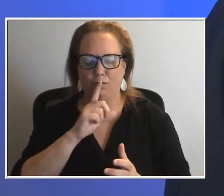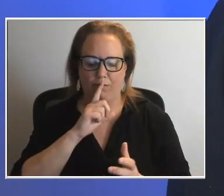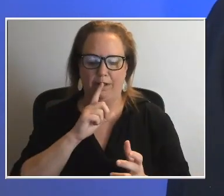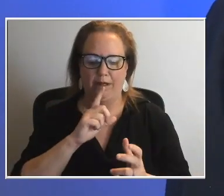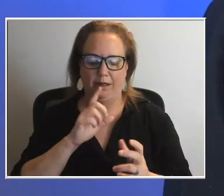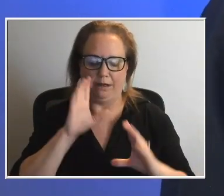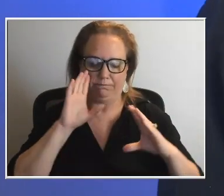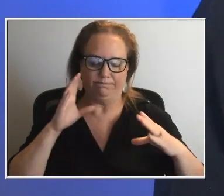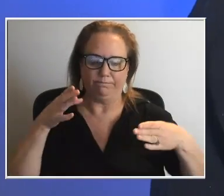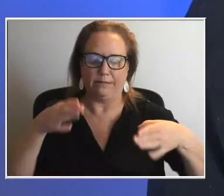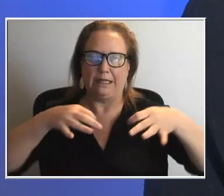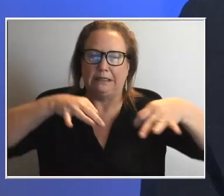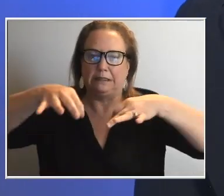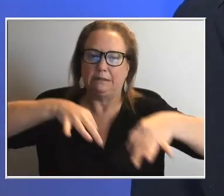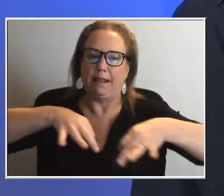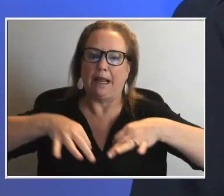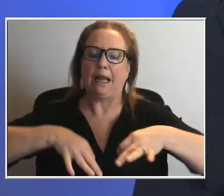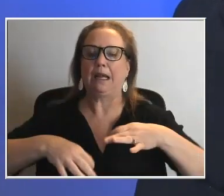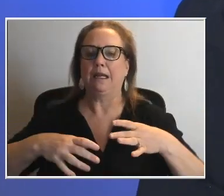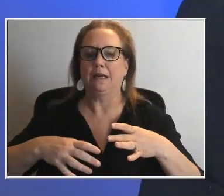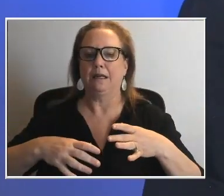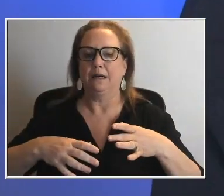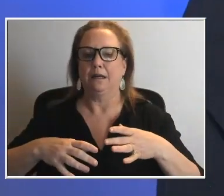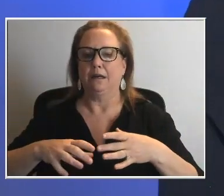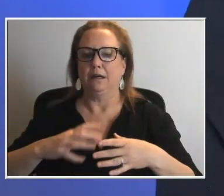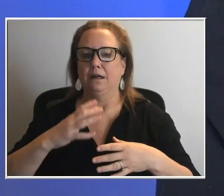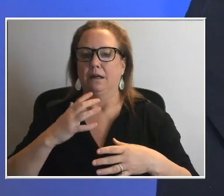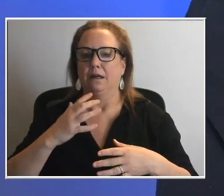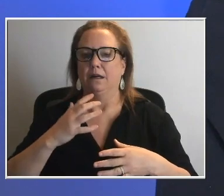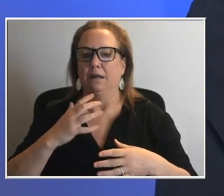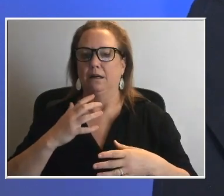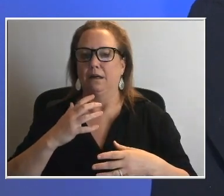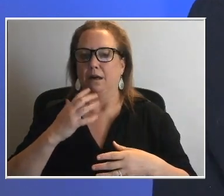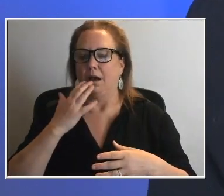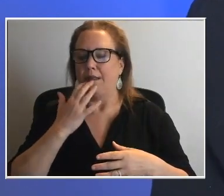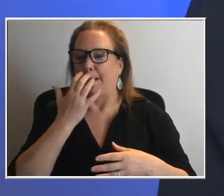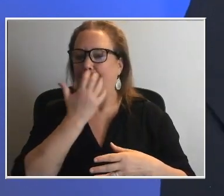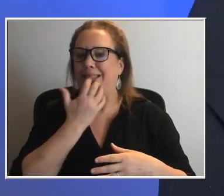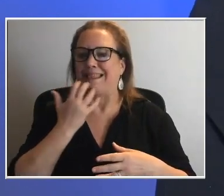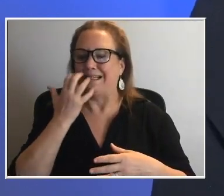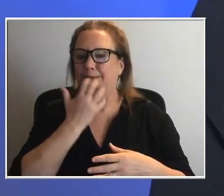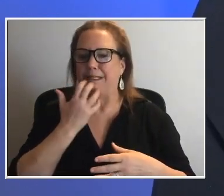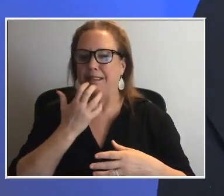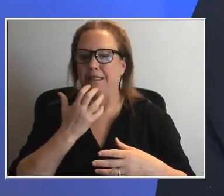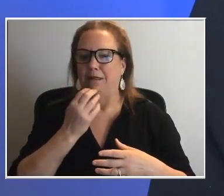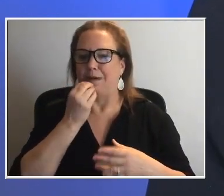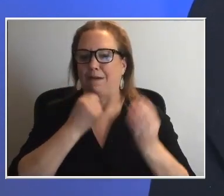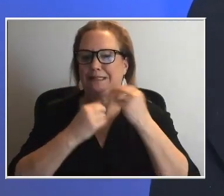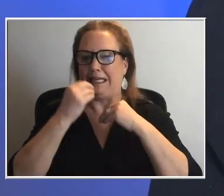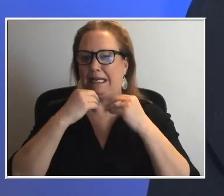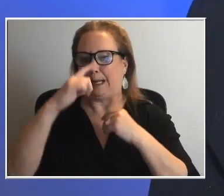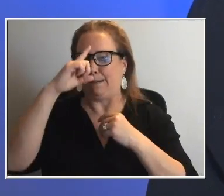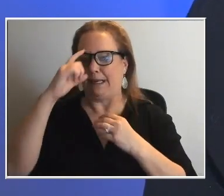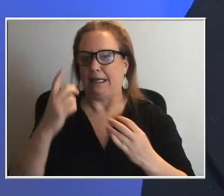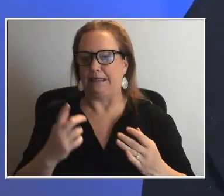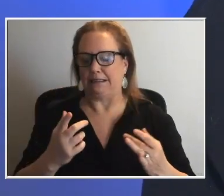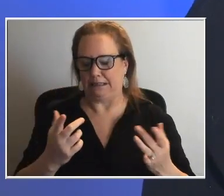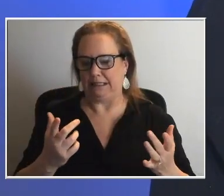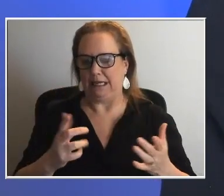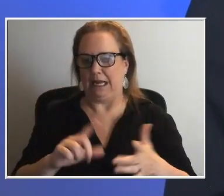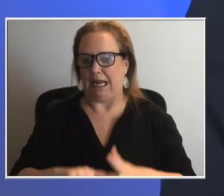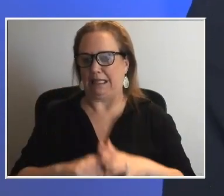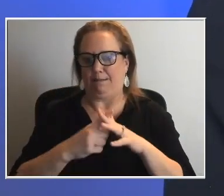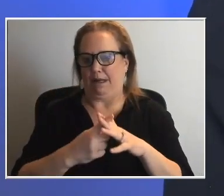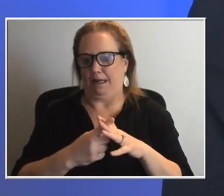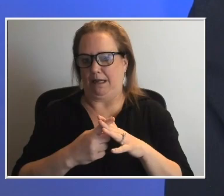to me kind of like just where my placements were when I was eating, because at the beginning you don't